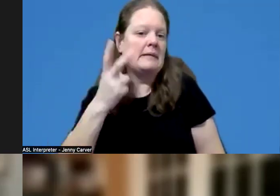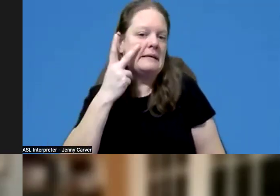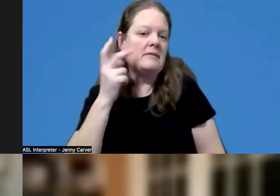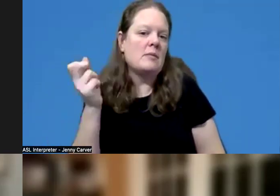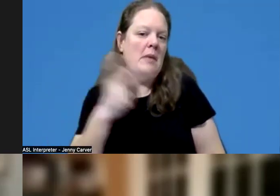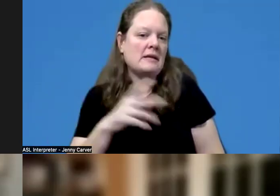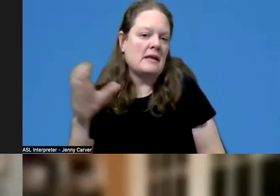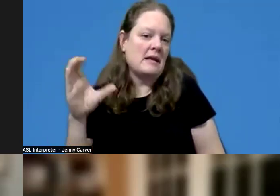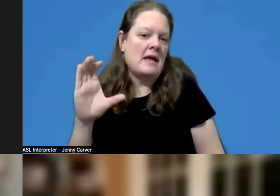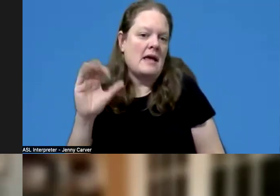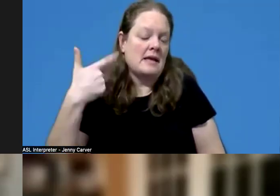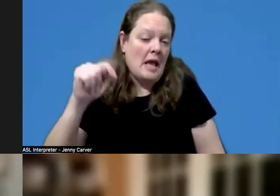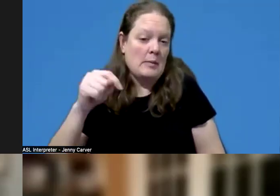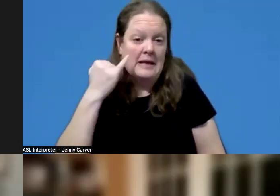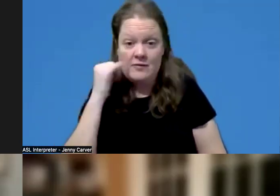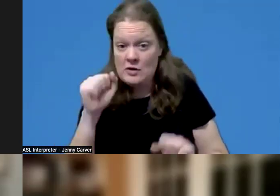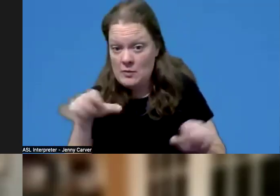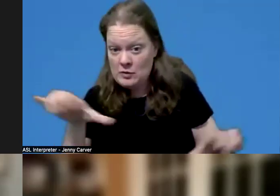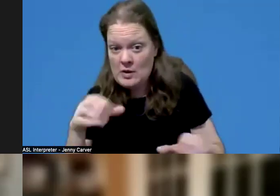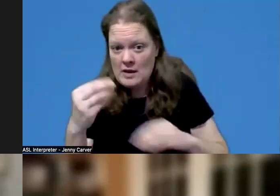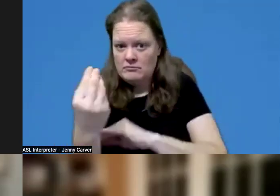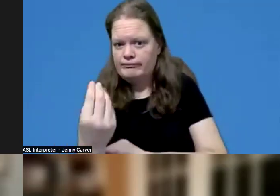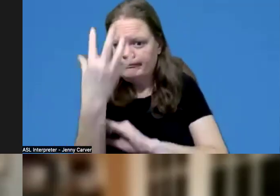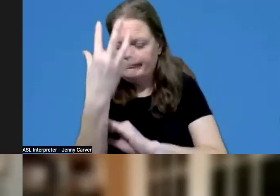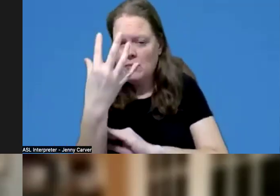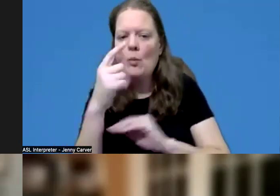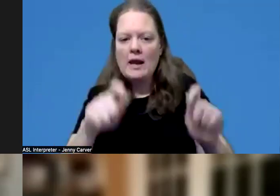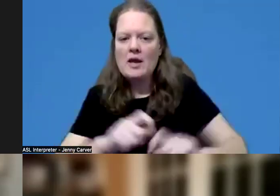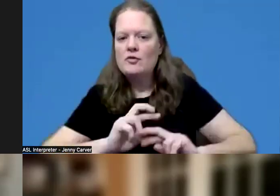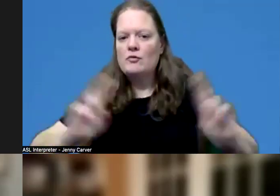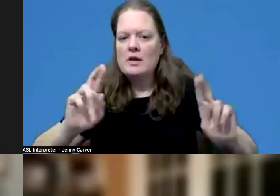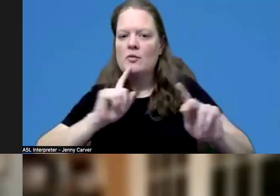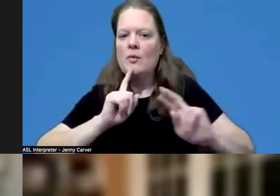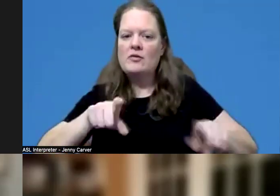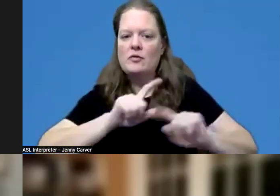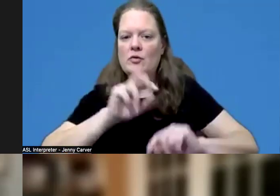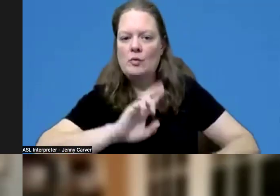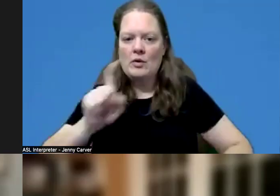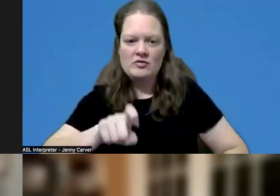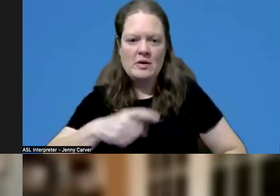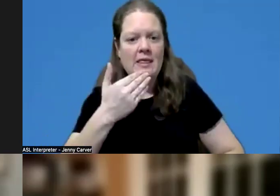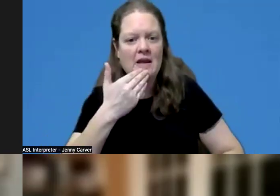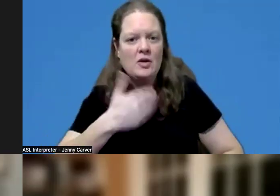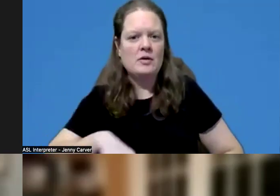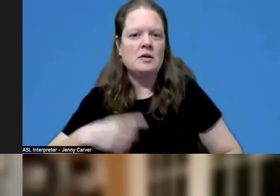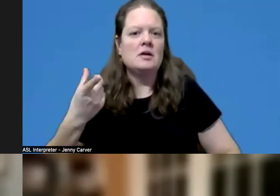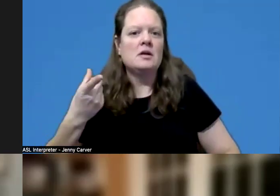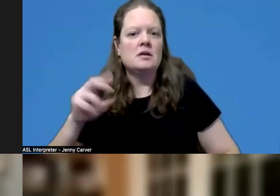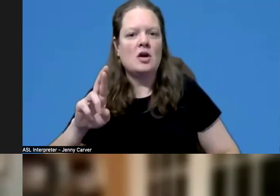Captain, if you're able to come on, just come on video, and we'll get you in to answer that question. Thank you, Dr.